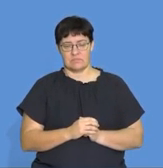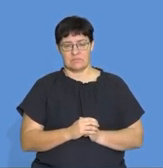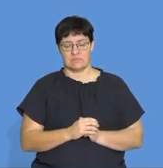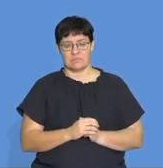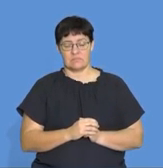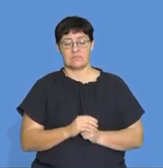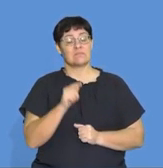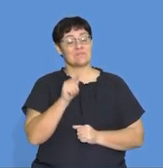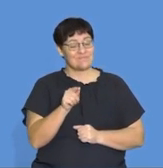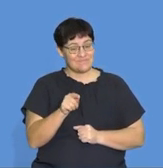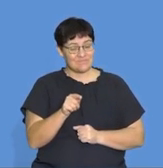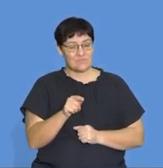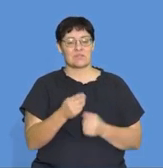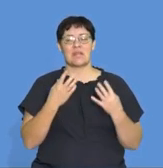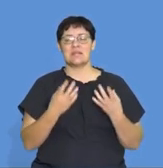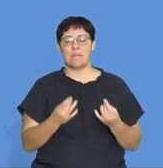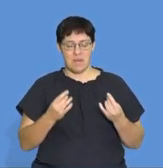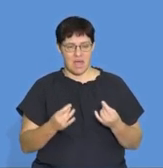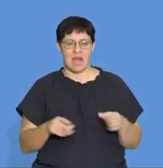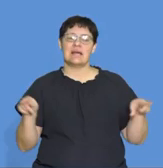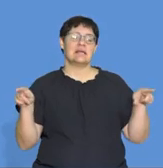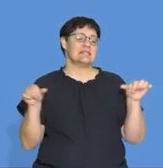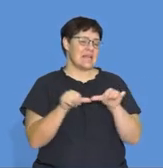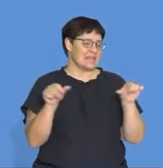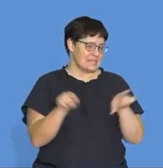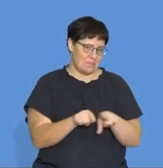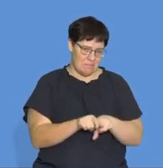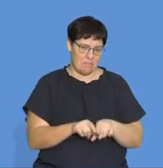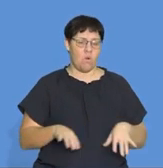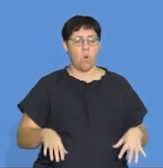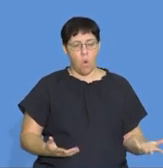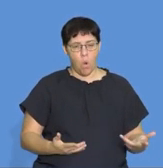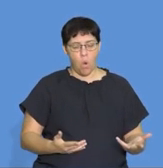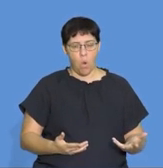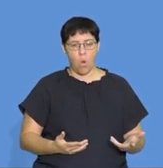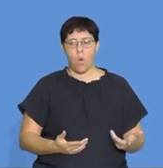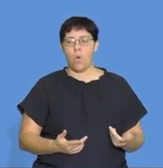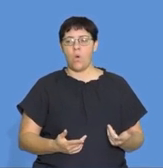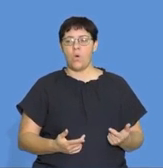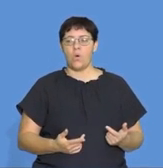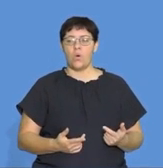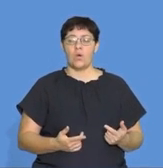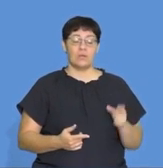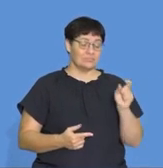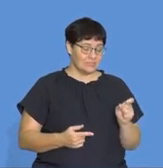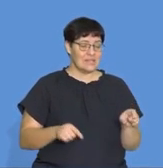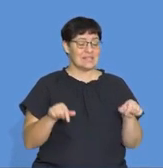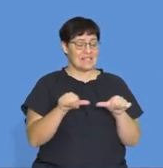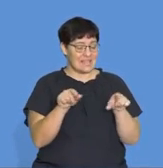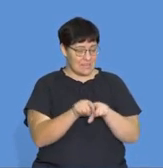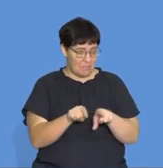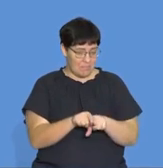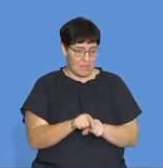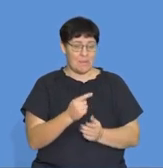additive inverses are numbers with the same size or a term with the same size, but the